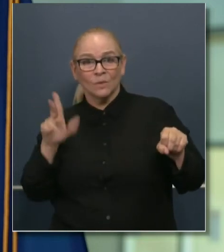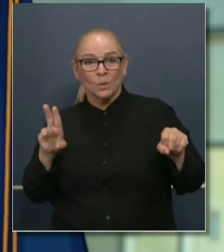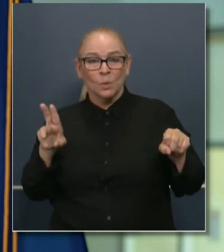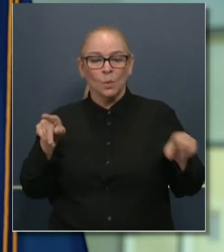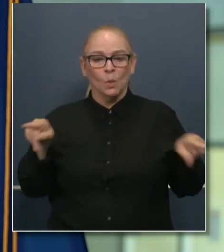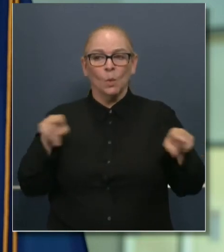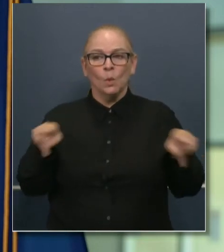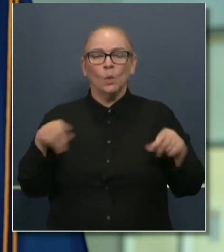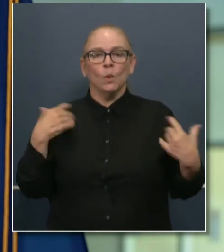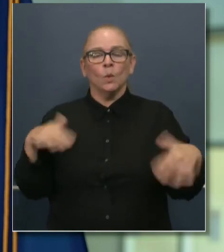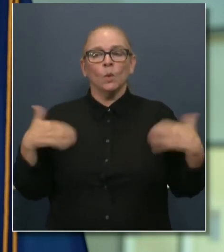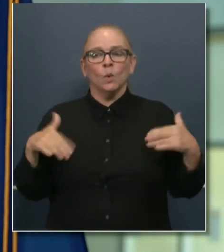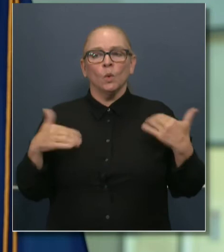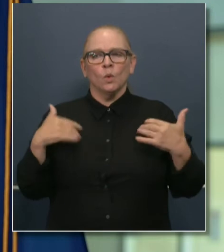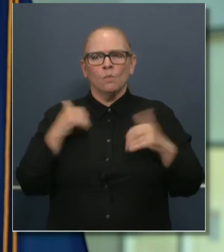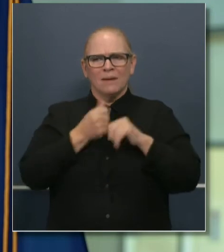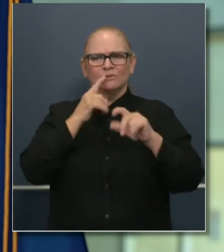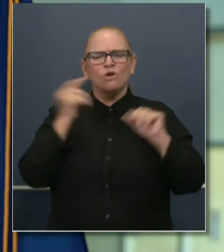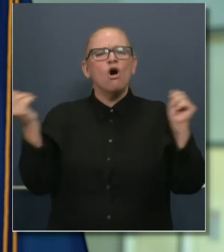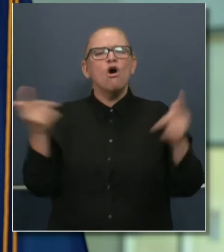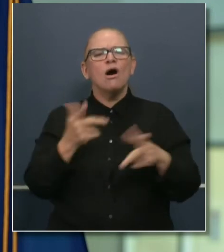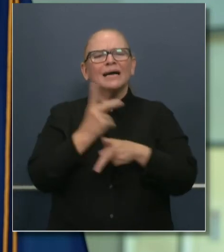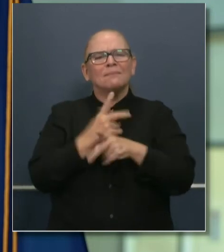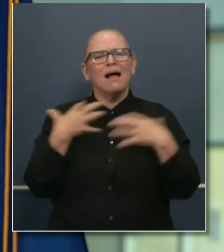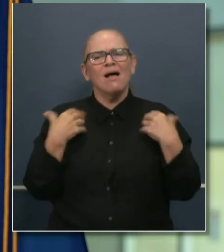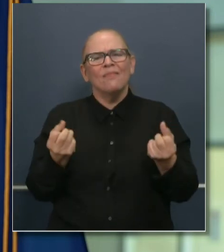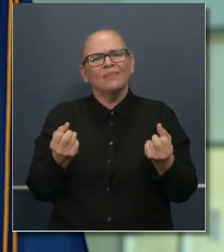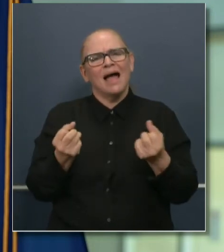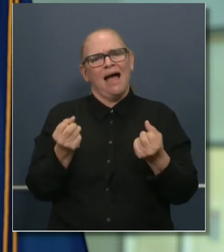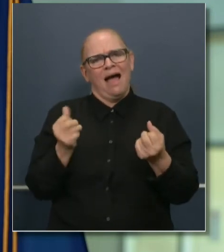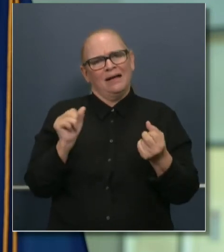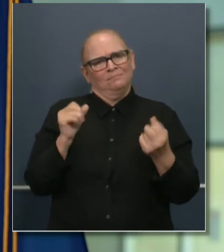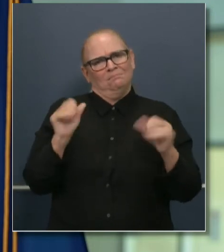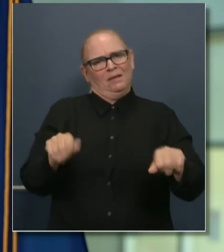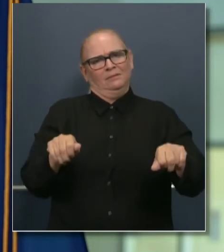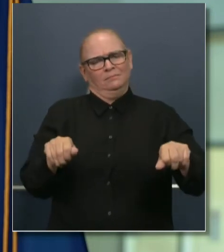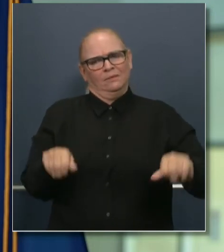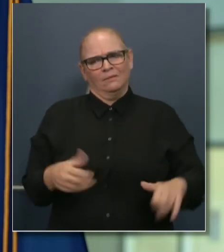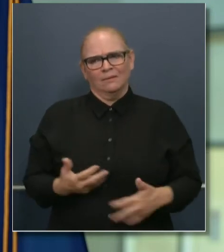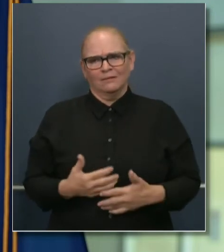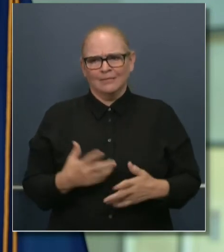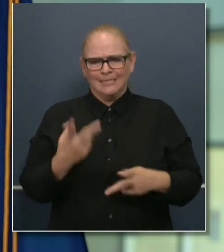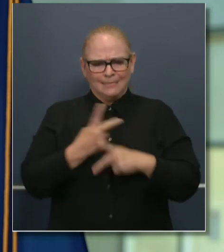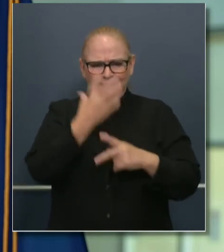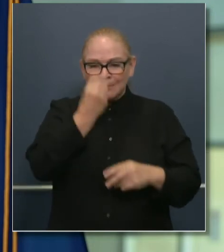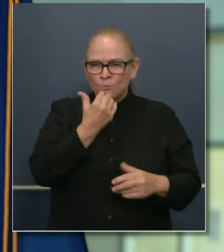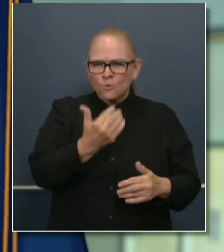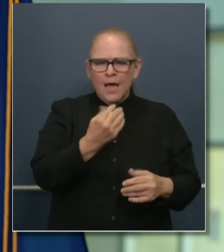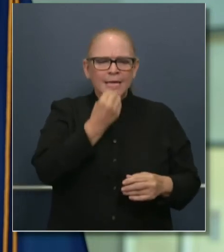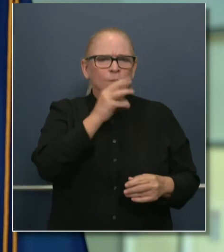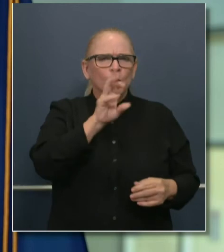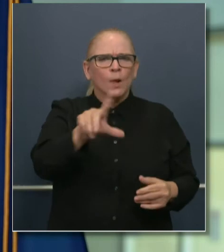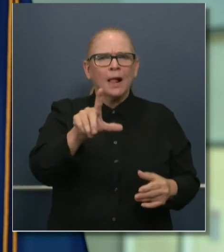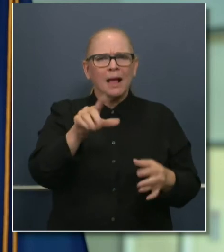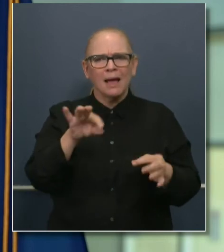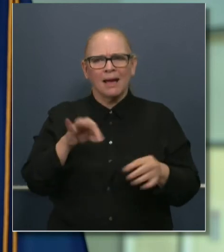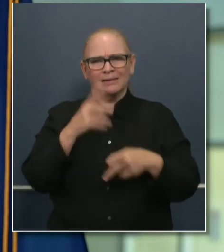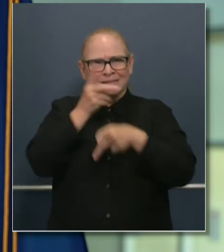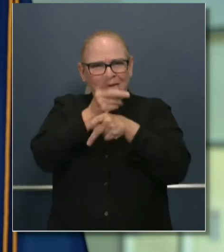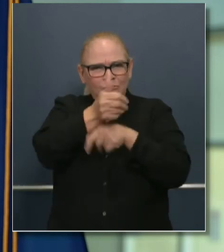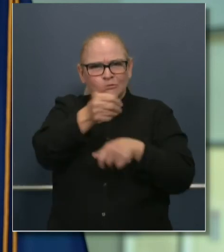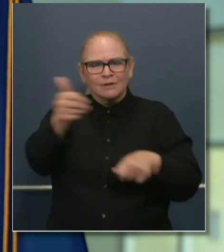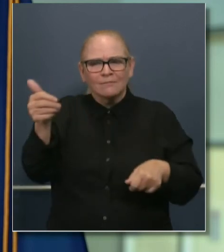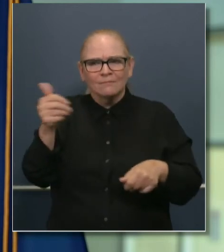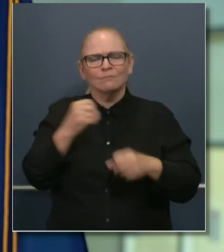sure that everybody is as healthy as they can be to be able to fend off either one of these important infectious